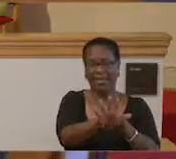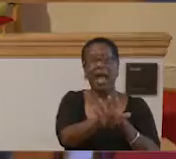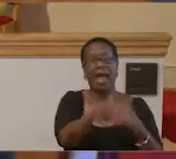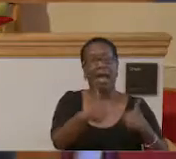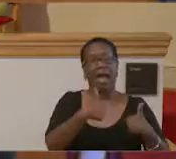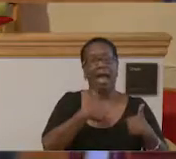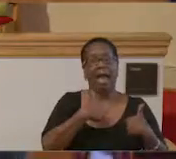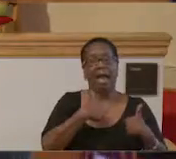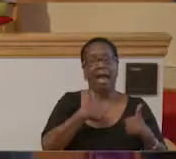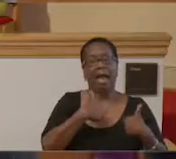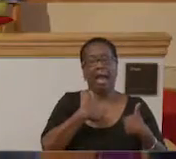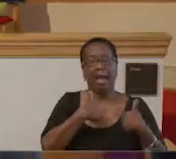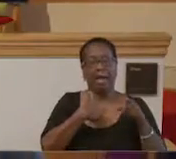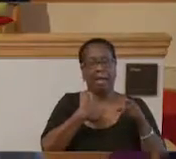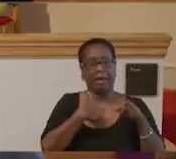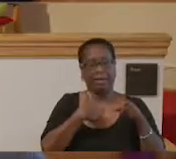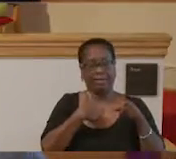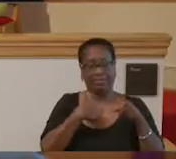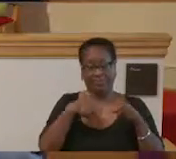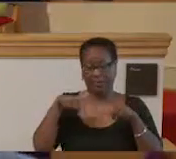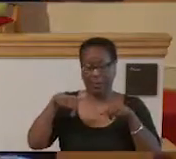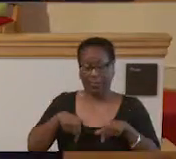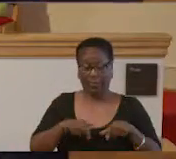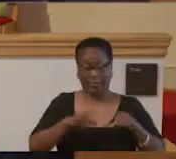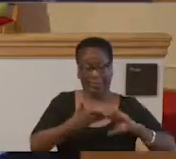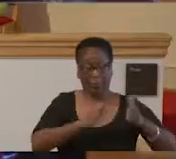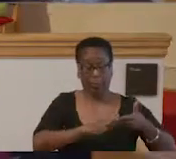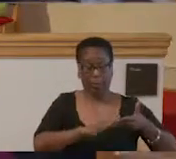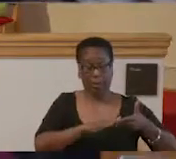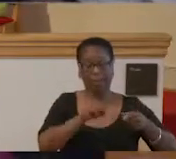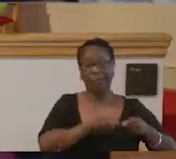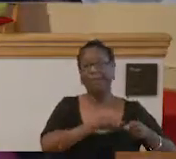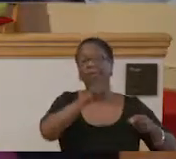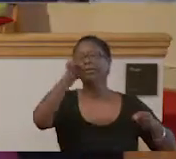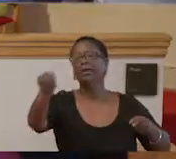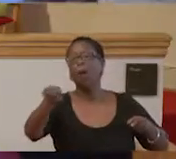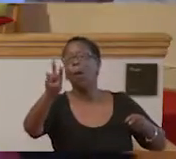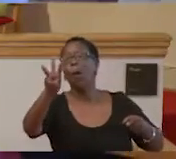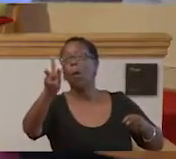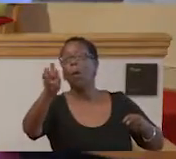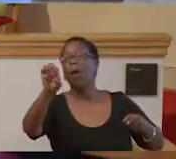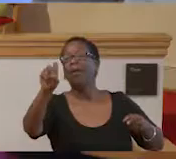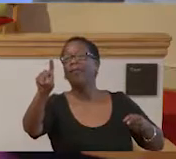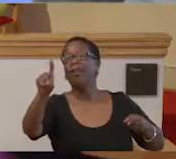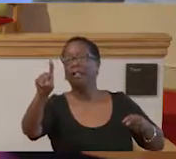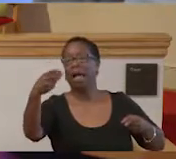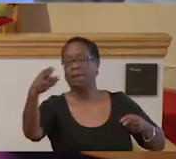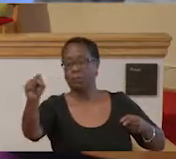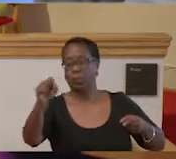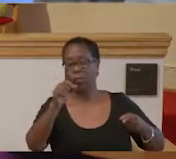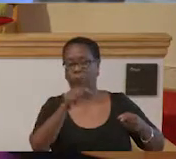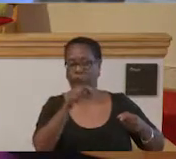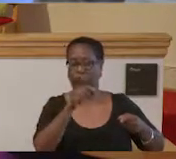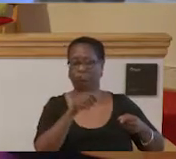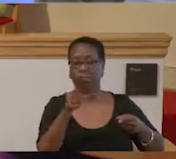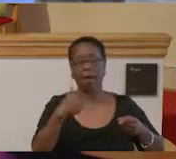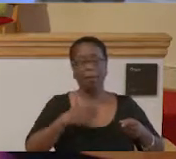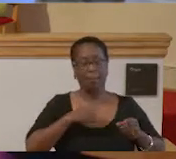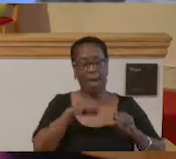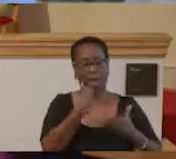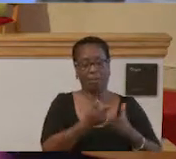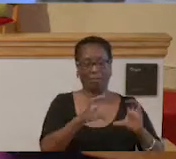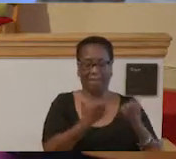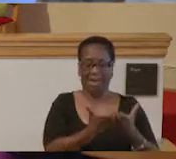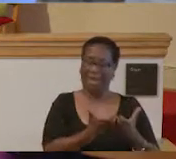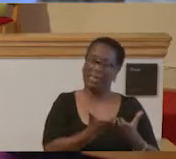was bused from this community to Wakefield High School. My graduating class in Hoffman, Boston would have